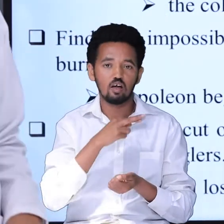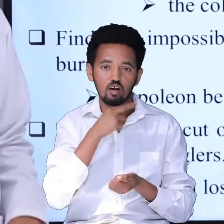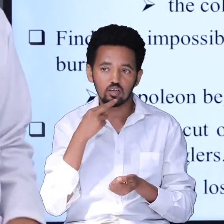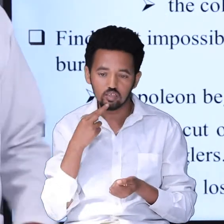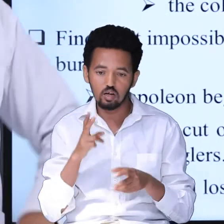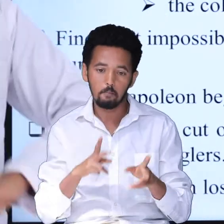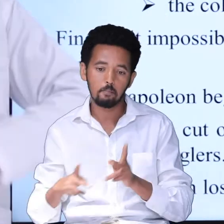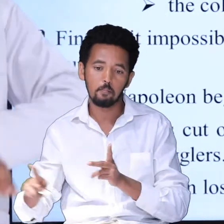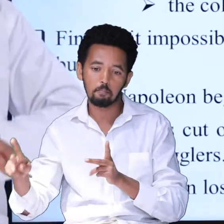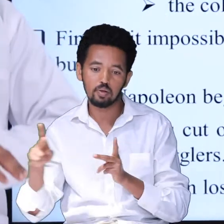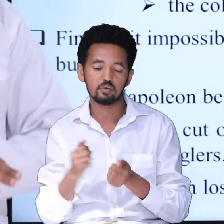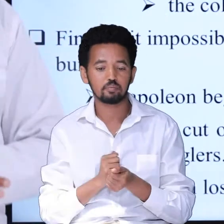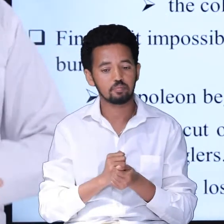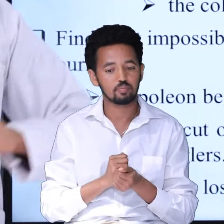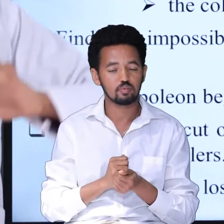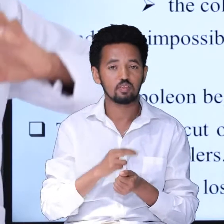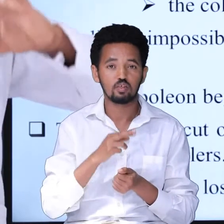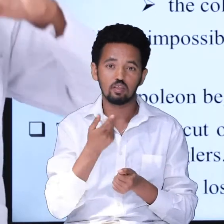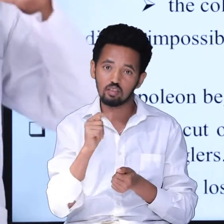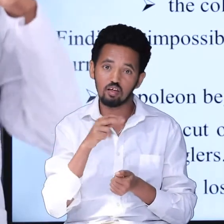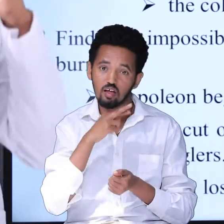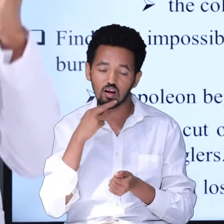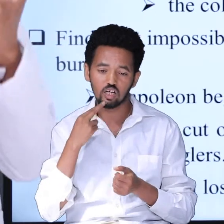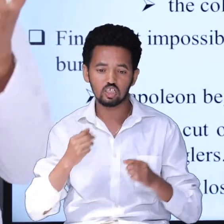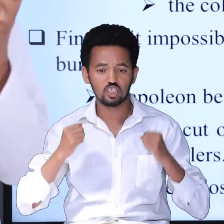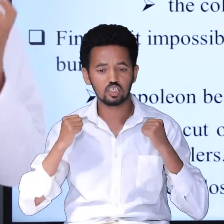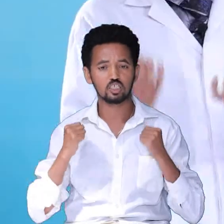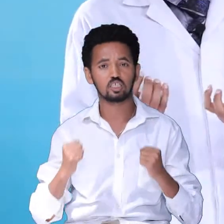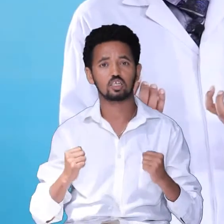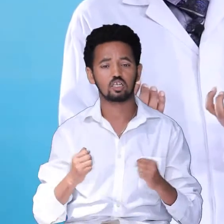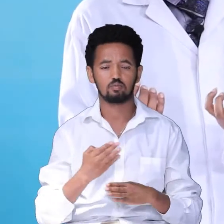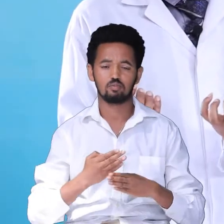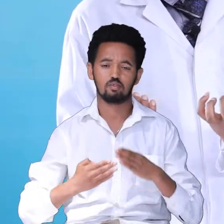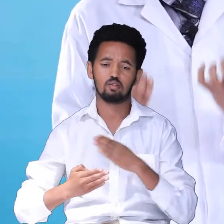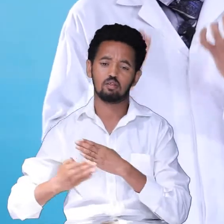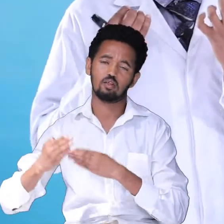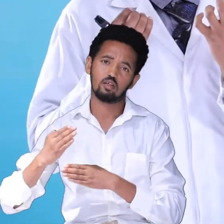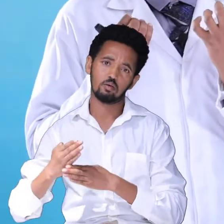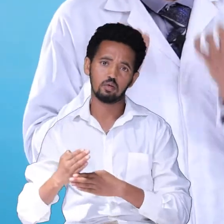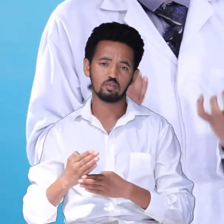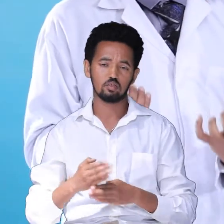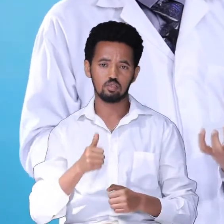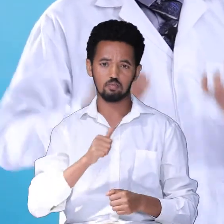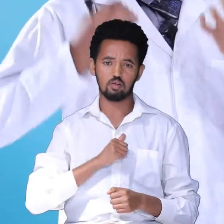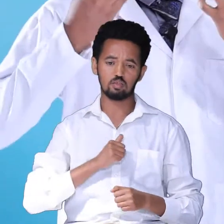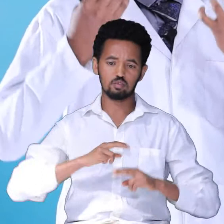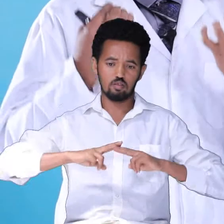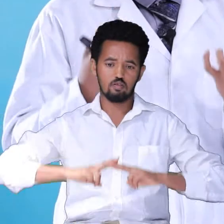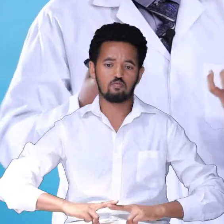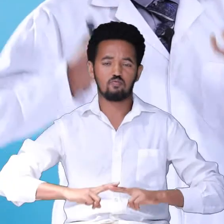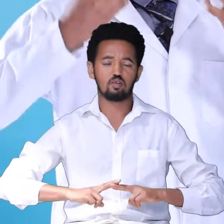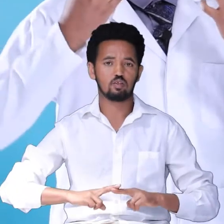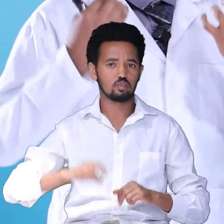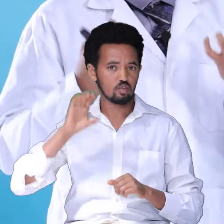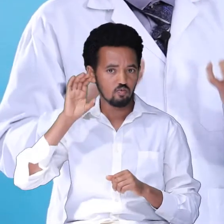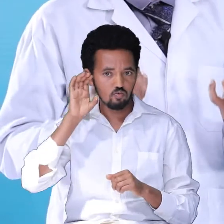people. The Russians strongly organized themselves in defending the force